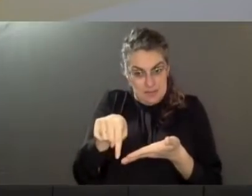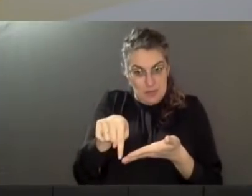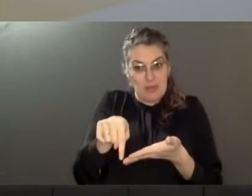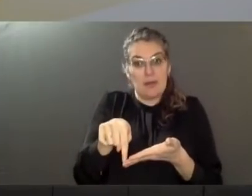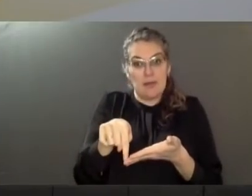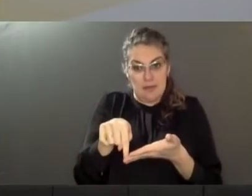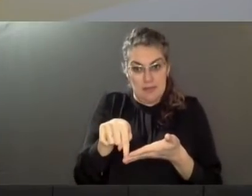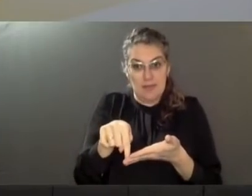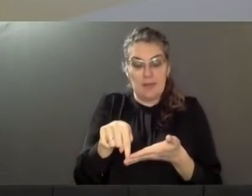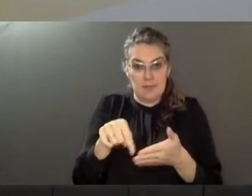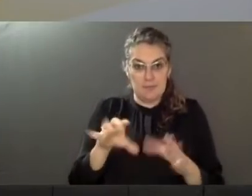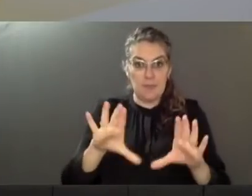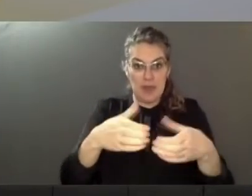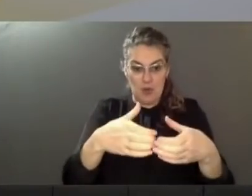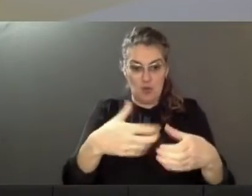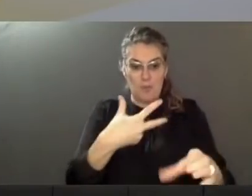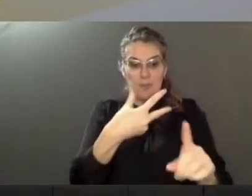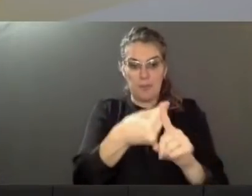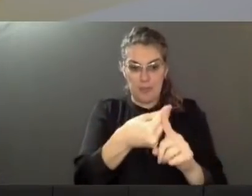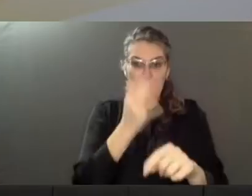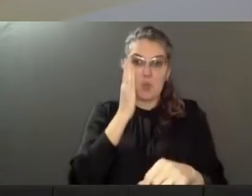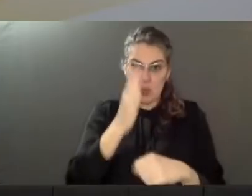OK, parfait. Mais merci beaucoup. Bonne journée.